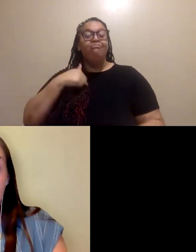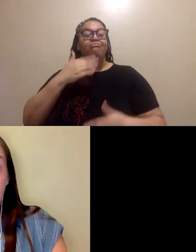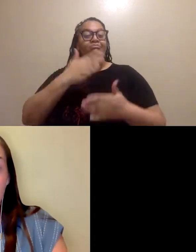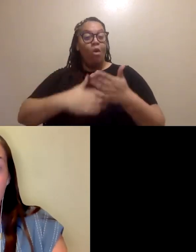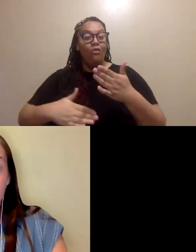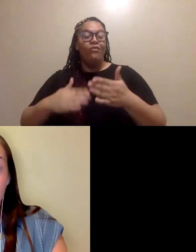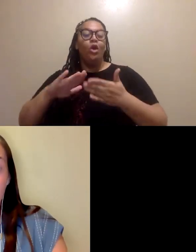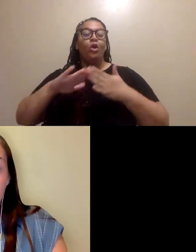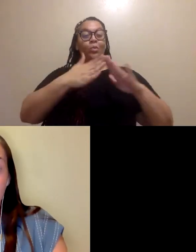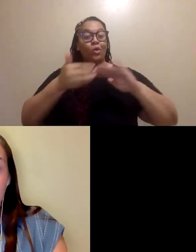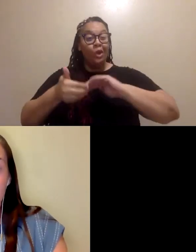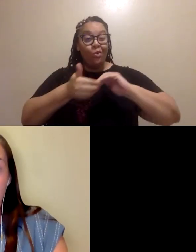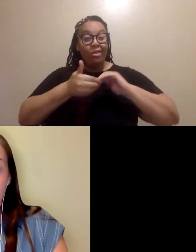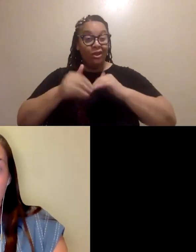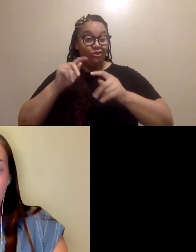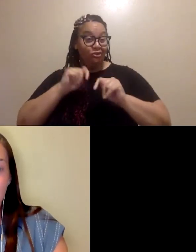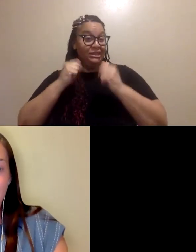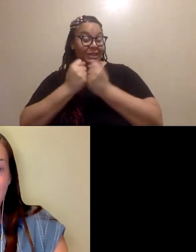Public Library.